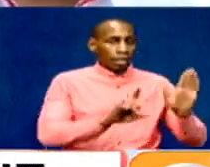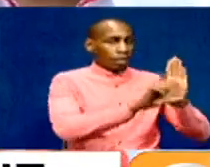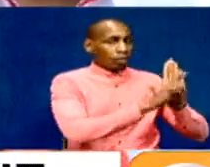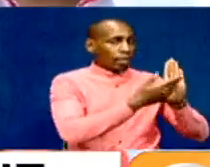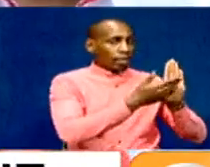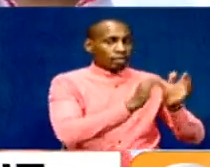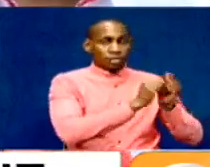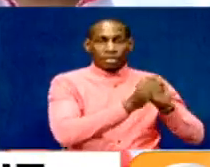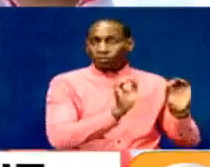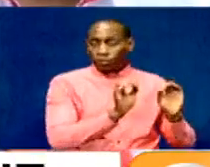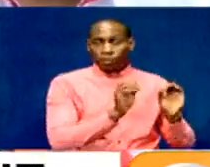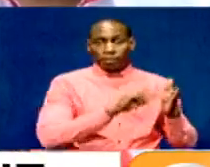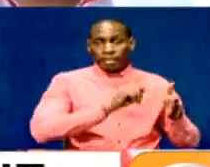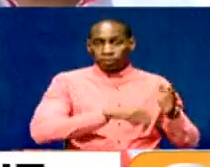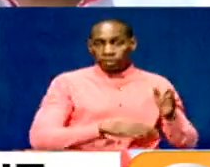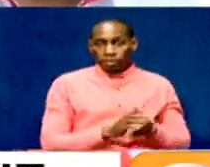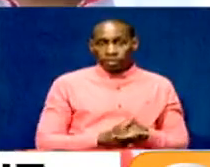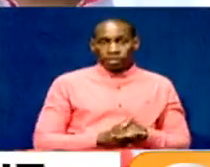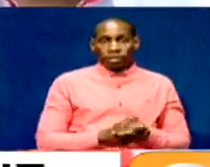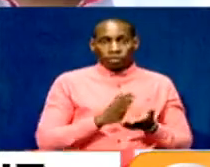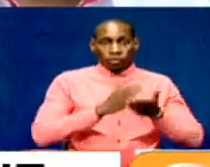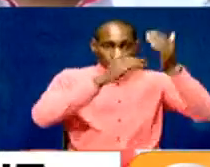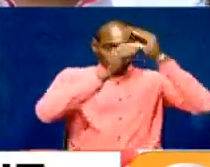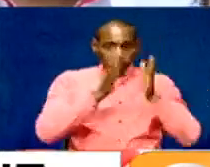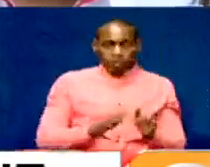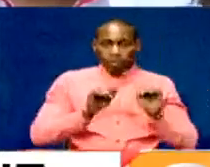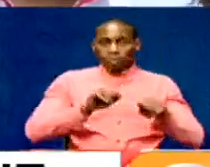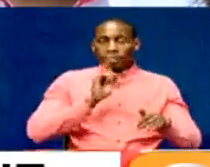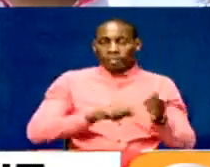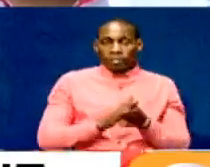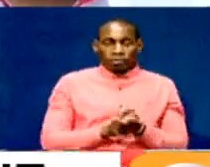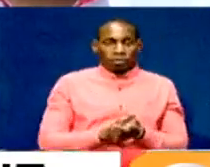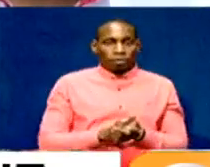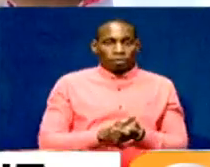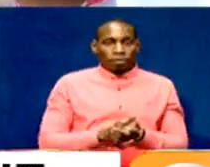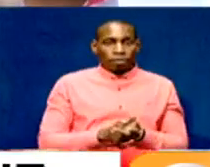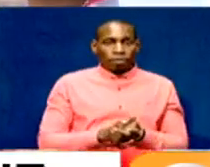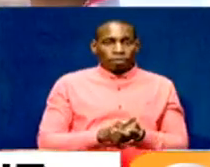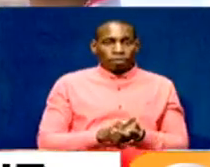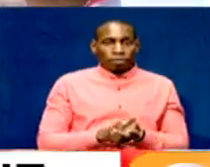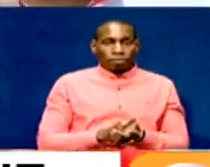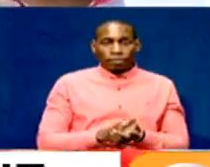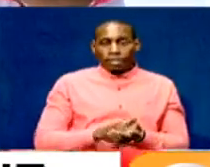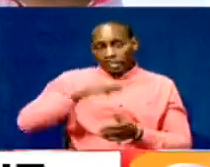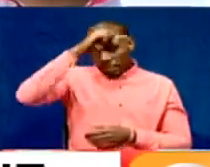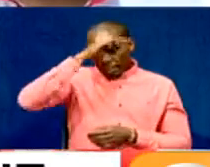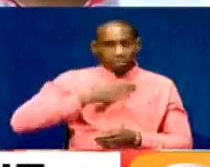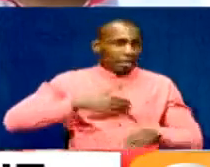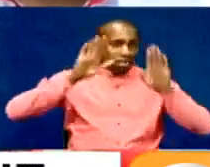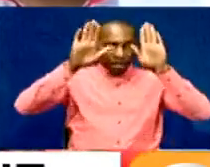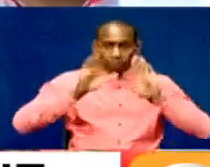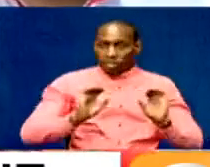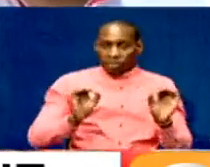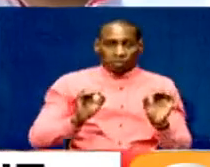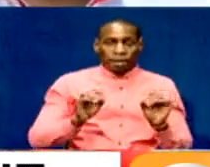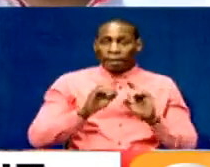changed, and therefore, even though I'm a university person, I can say that I did almost next to nothing in the